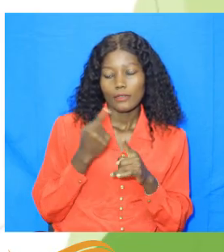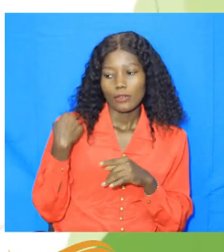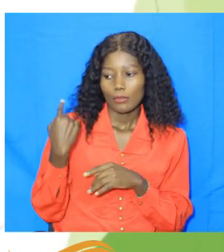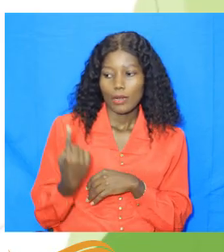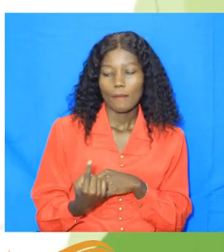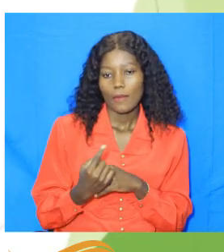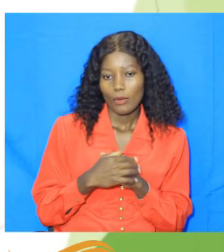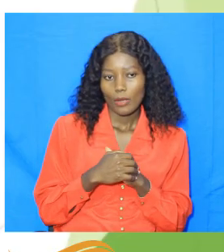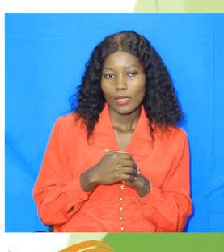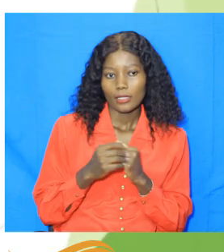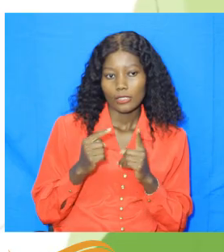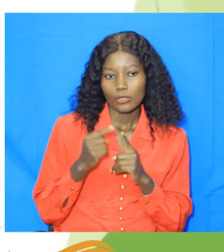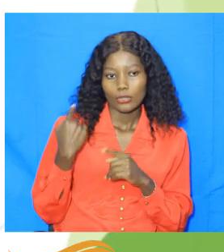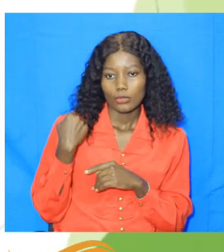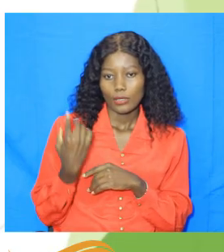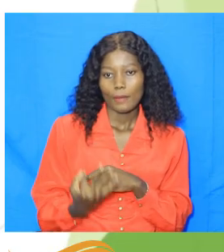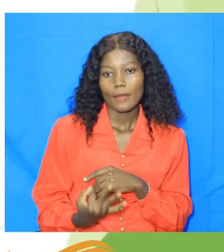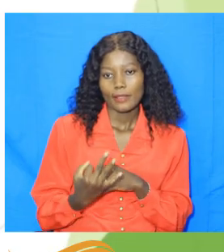1 to number 3,